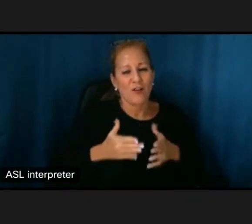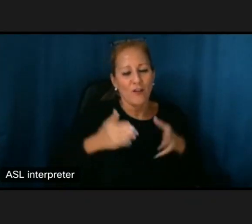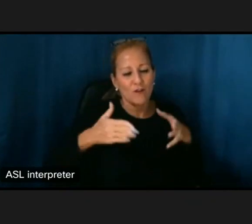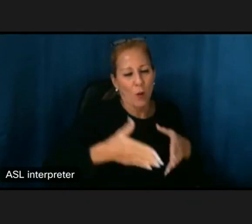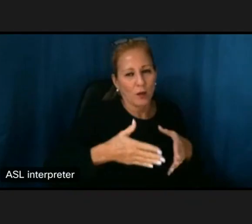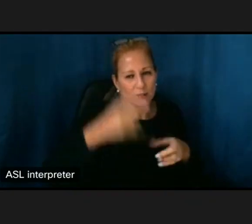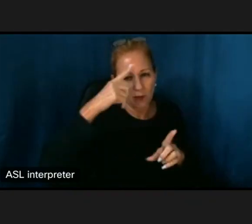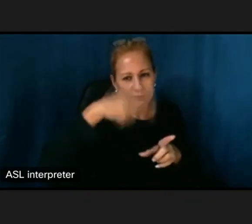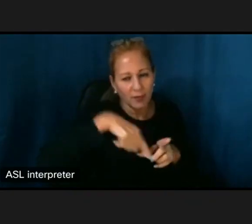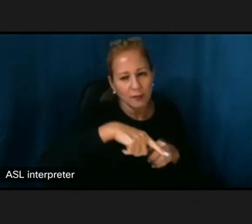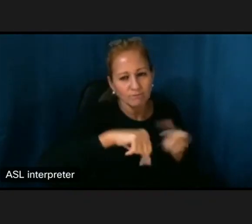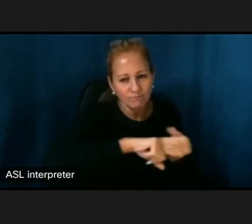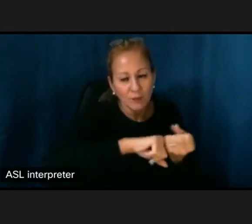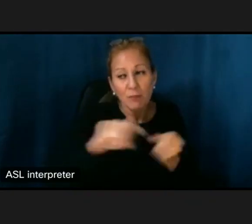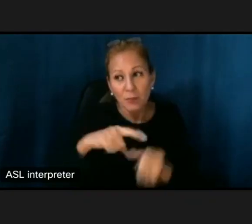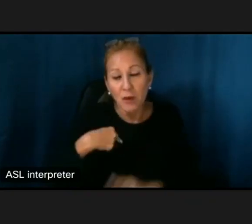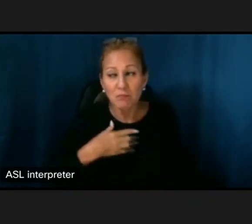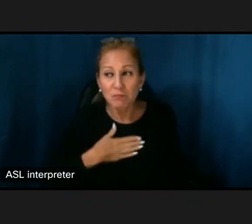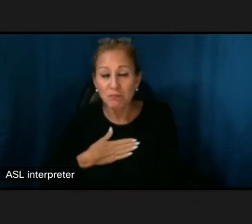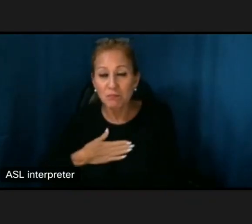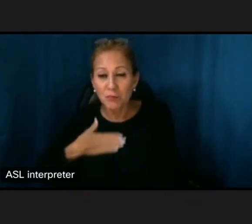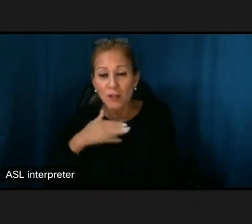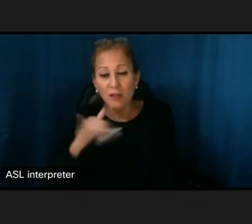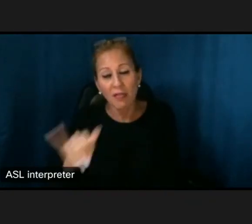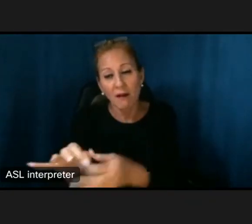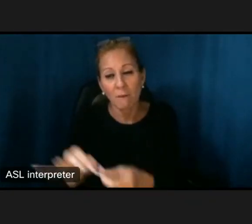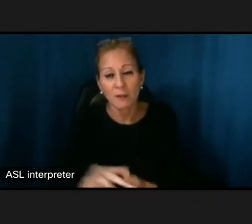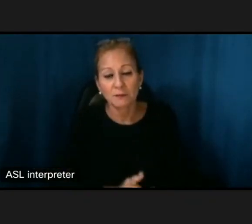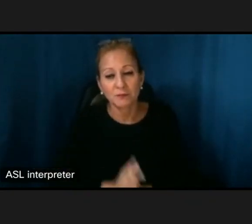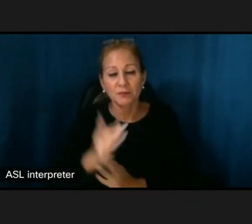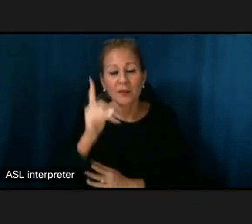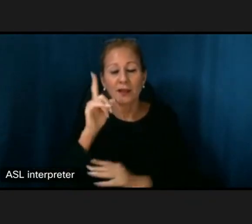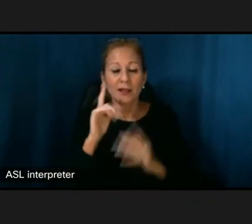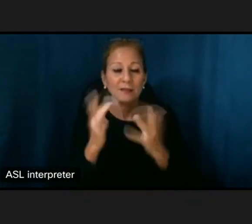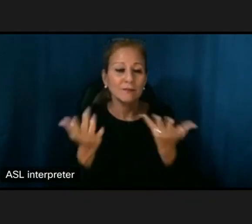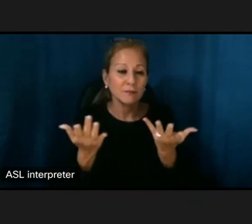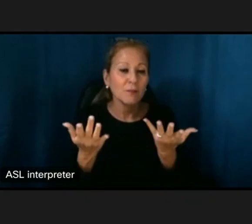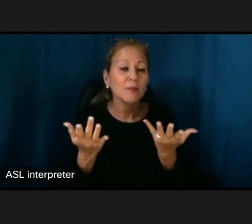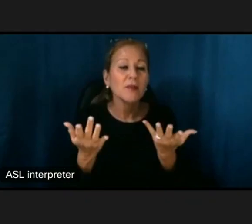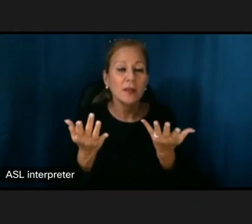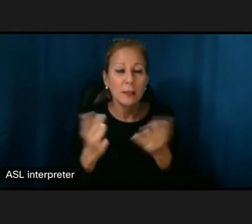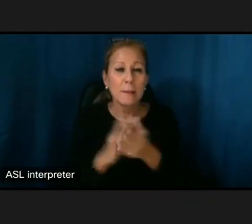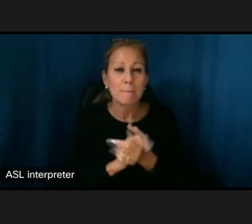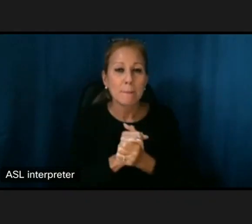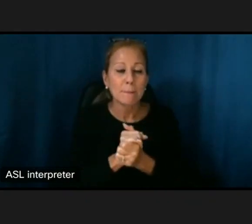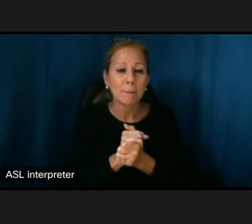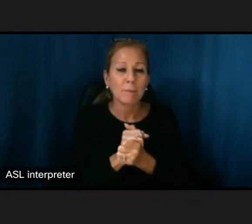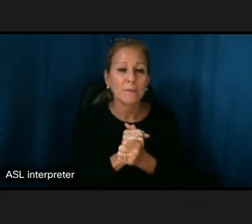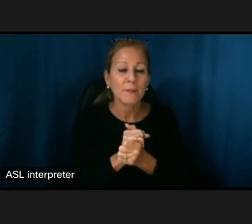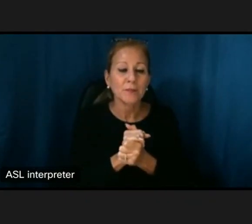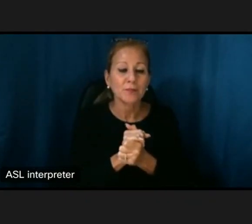organization, but I appreciate that comment. At the same time, knowing that